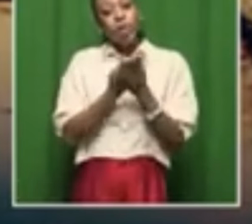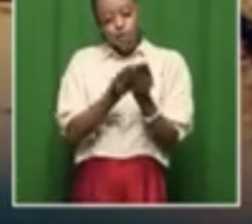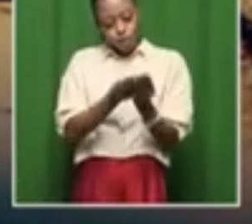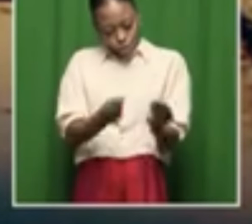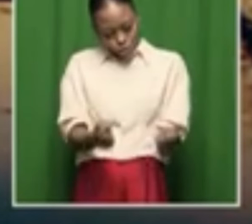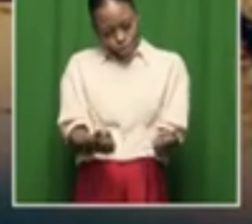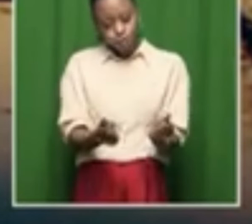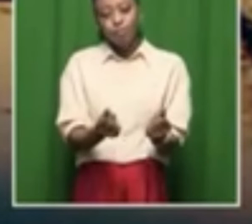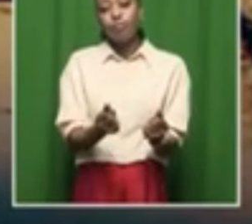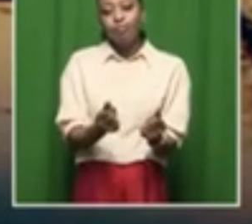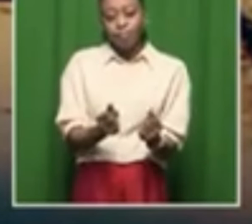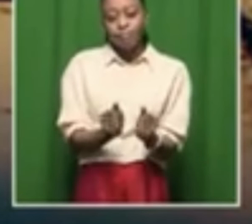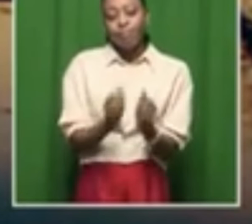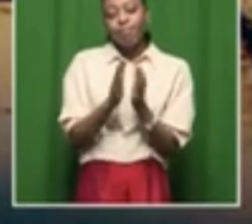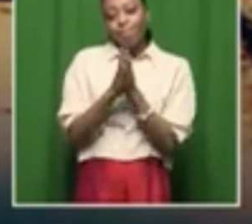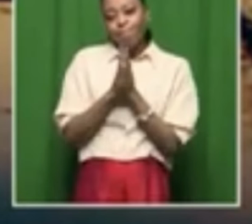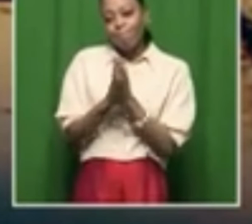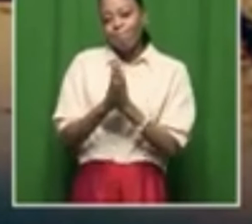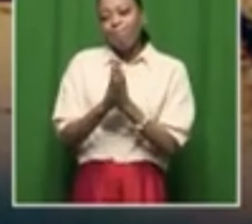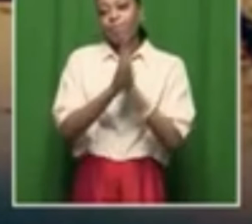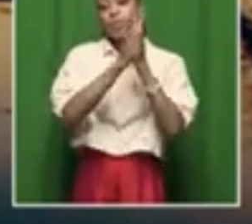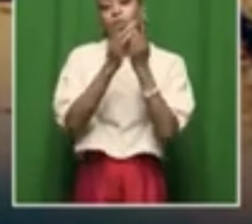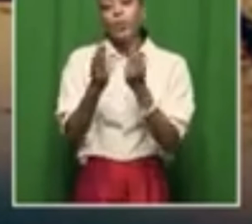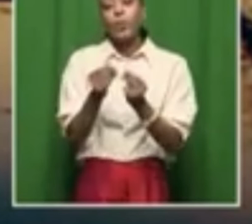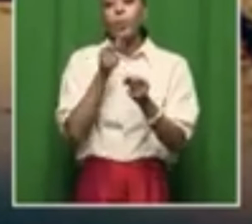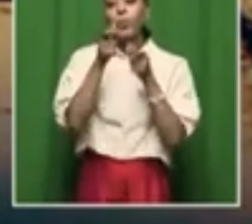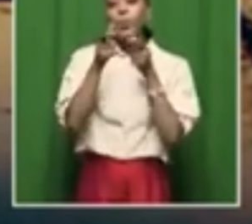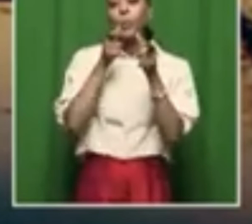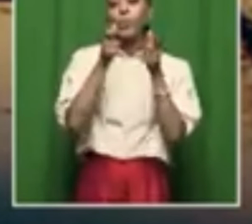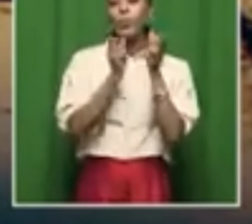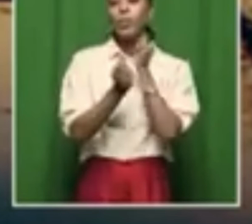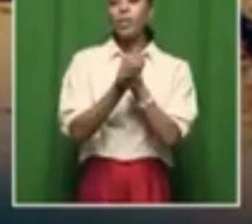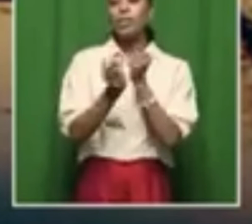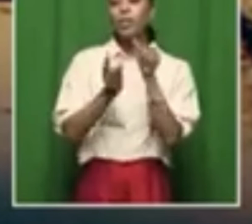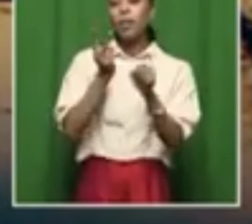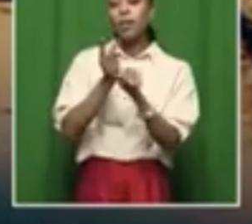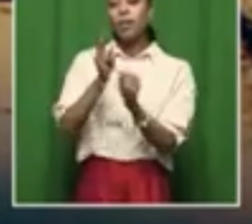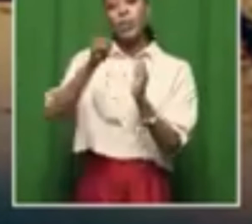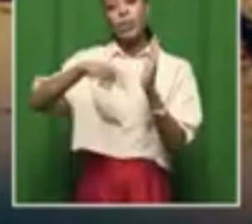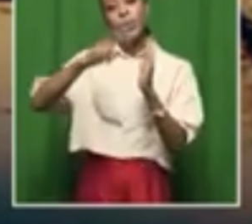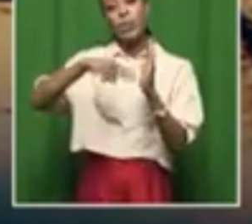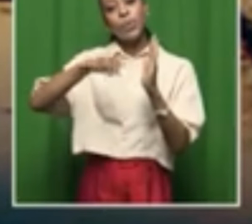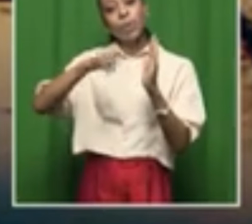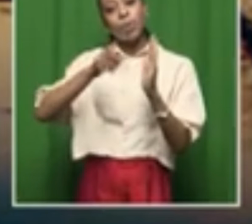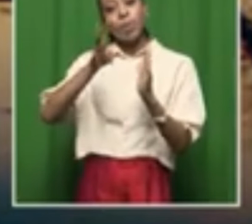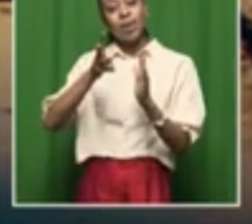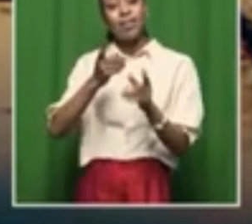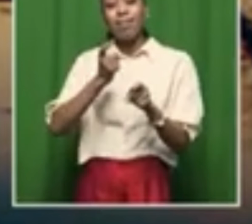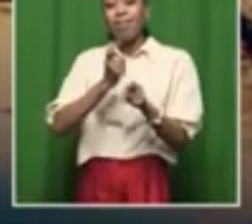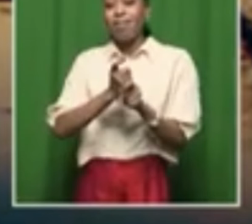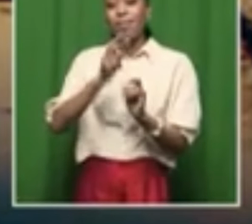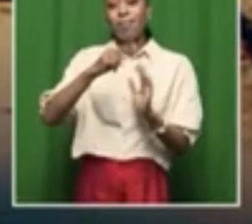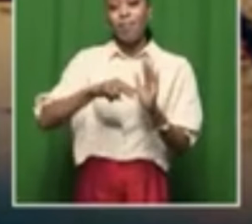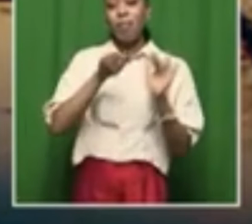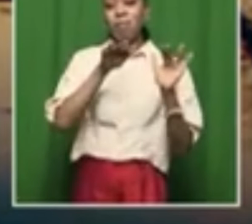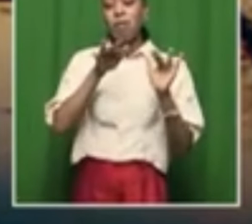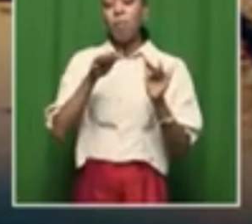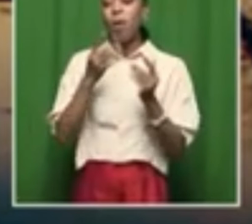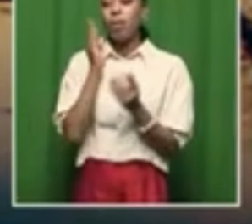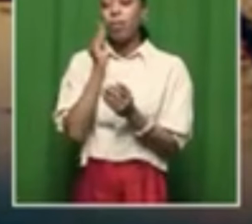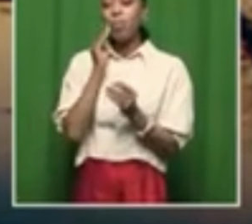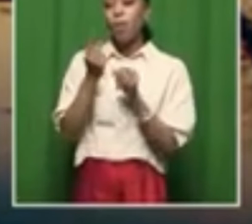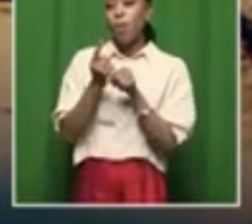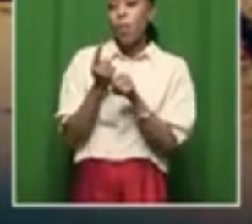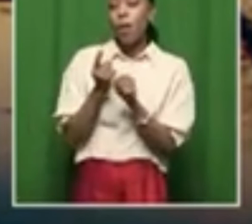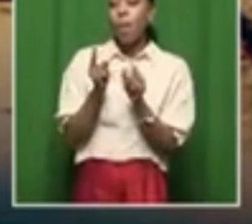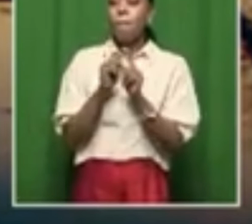So that's a plea we'll give. Some of the comments that have been coming through, we will read them. It is hard to read what people are going through on a daily basis,